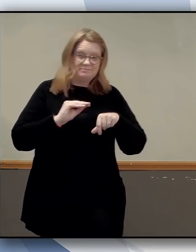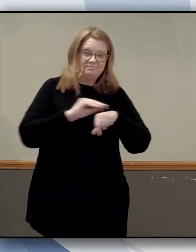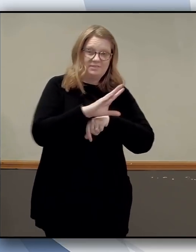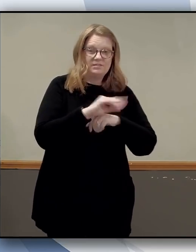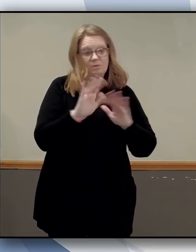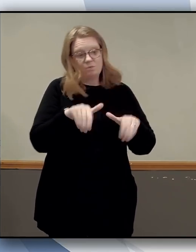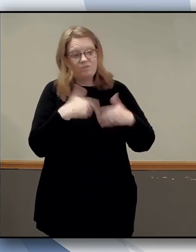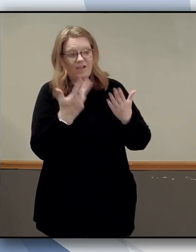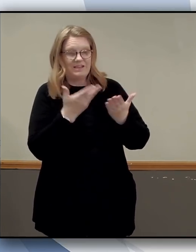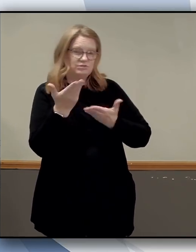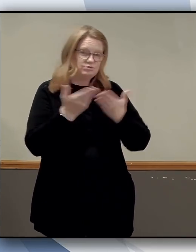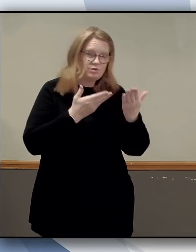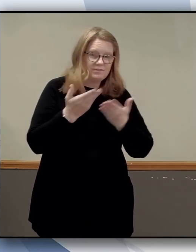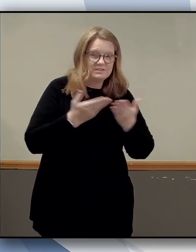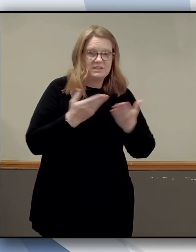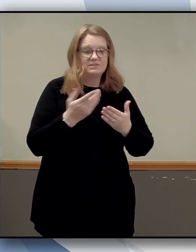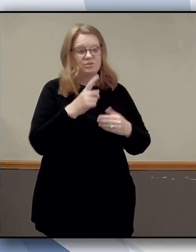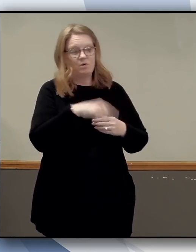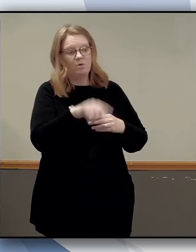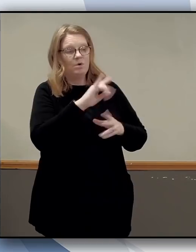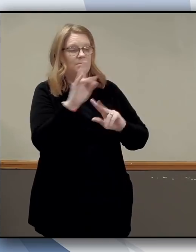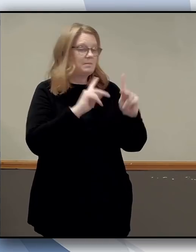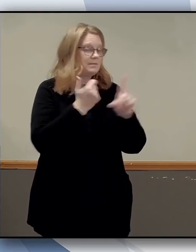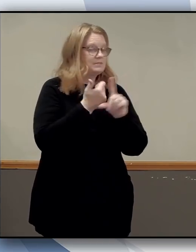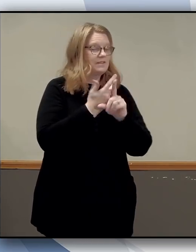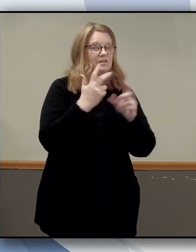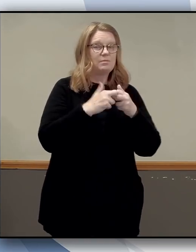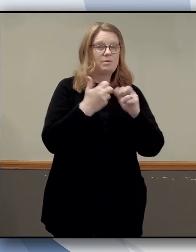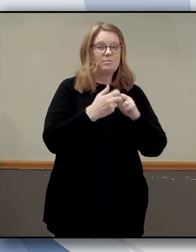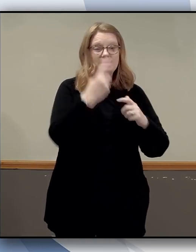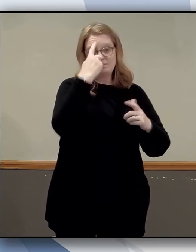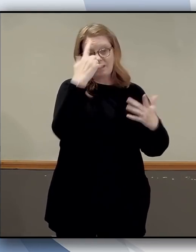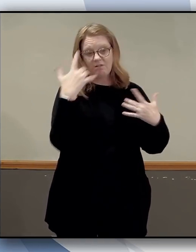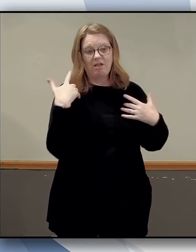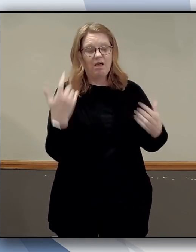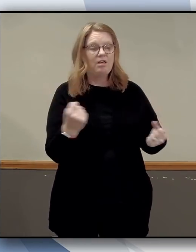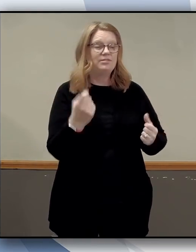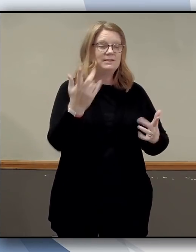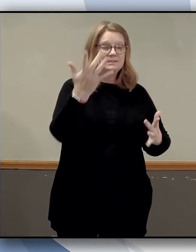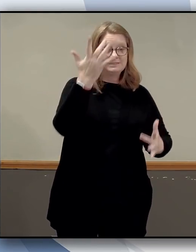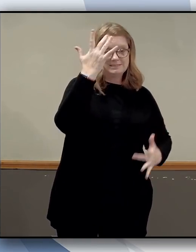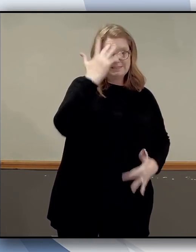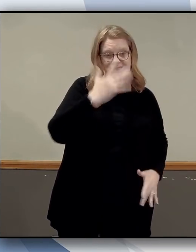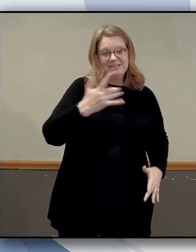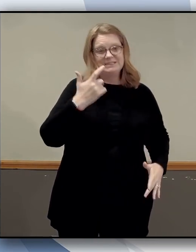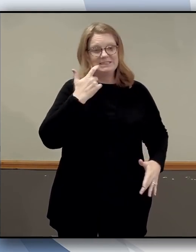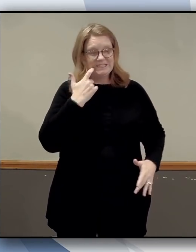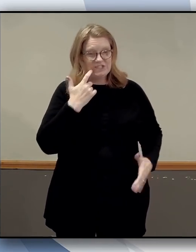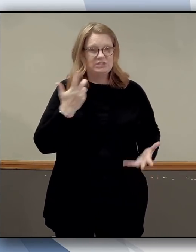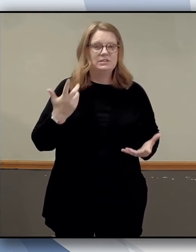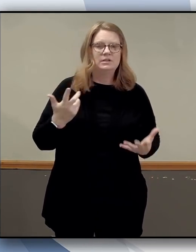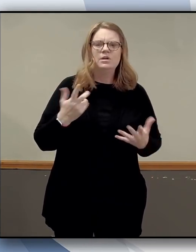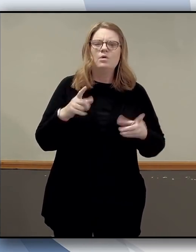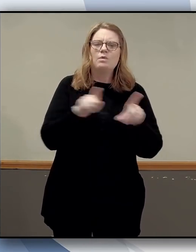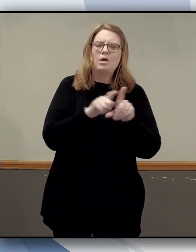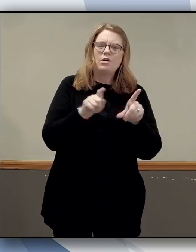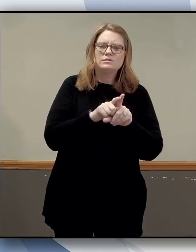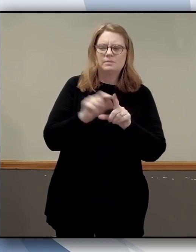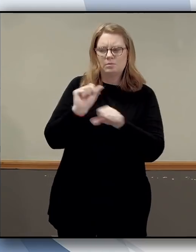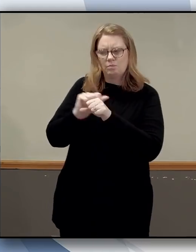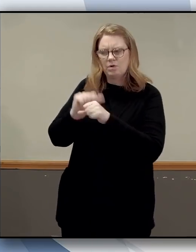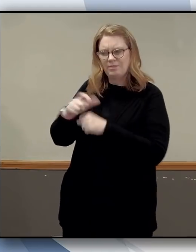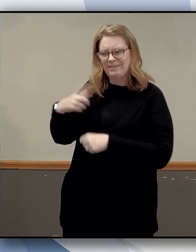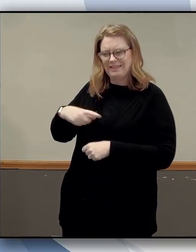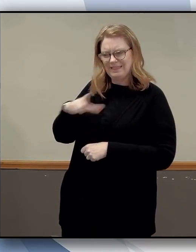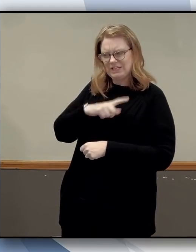help those whose battles with behavioral and mental health or disease and addiction. And we've also been executing in collaboration with the legislature